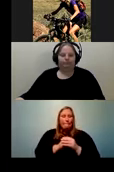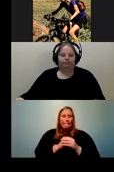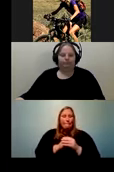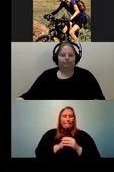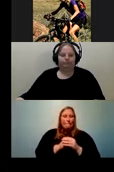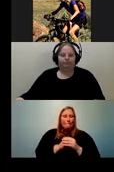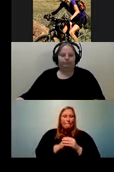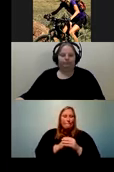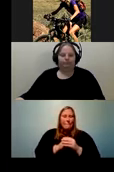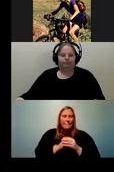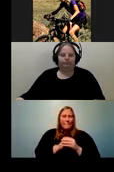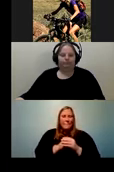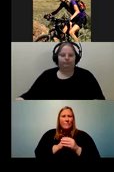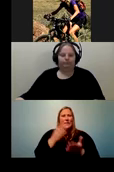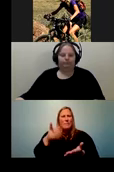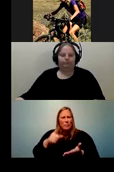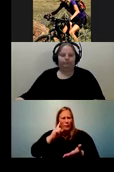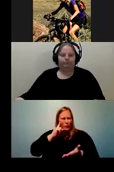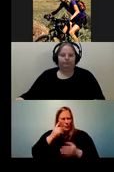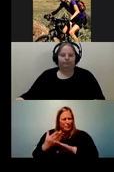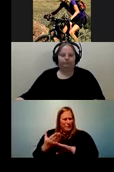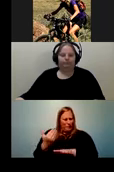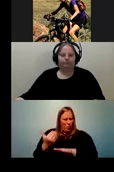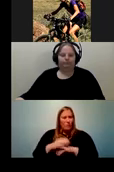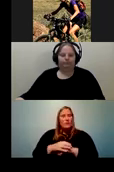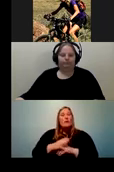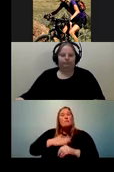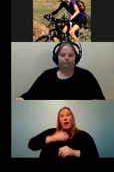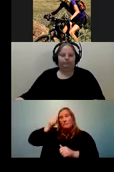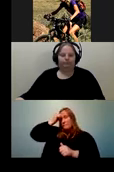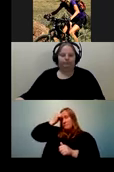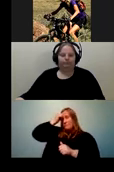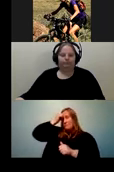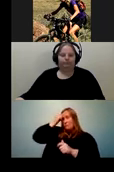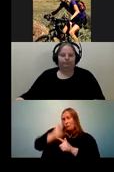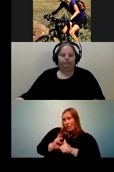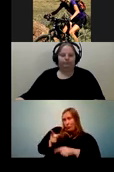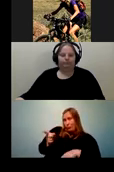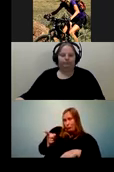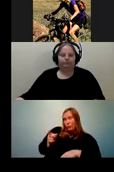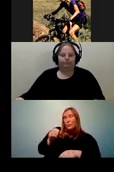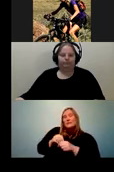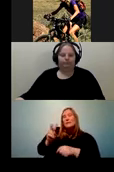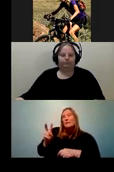some of you might have heard this before, but my brother was in VR services. He was hit by a